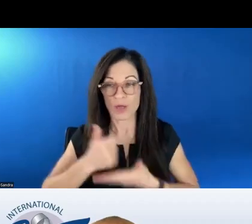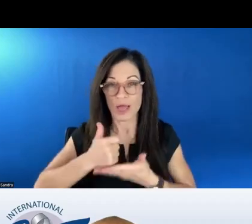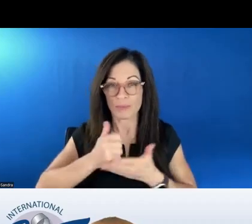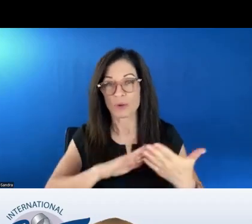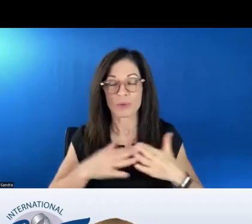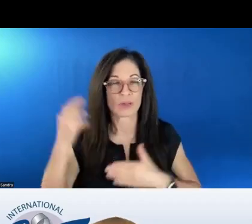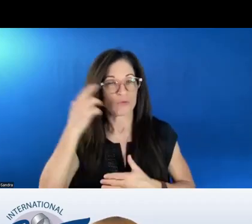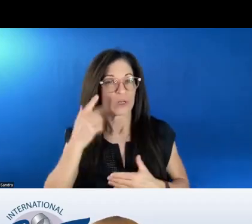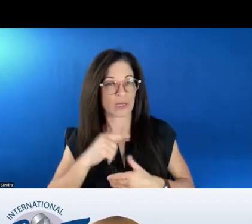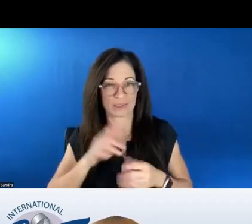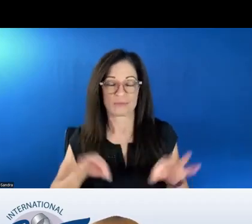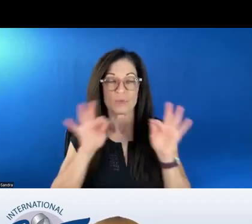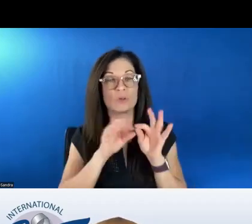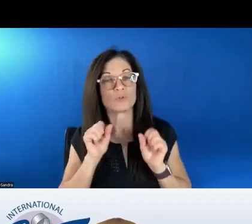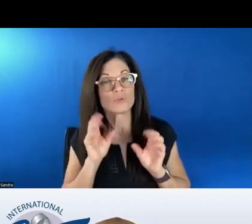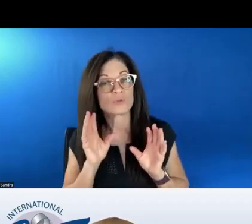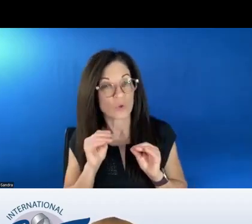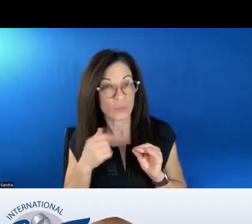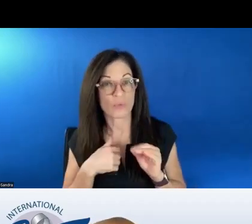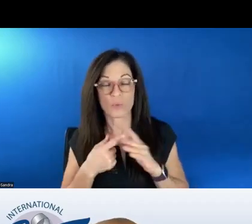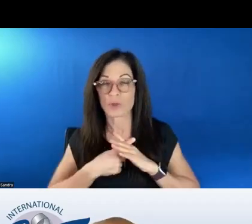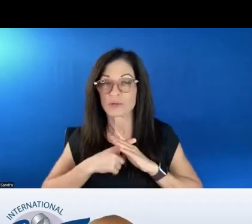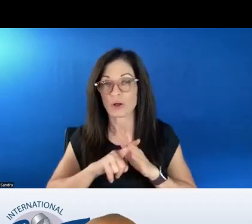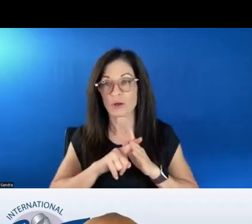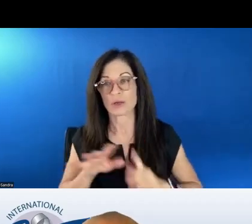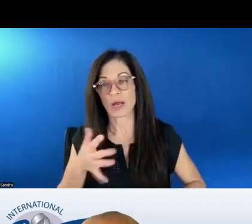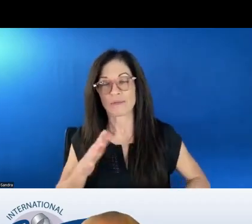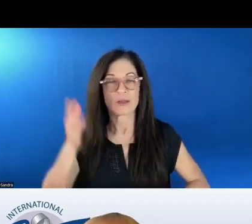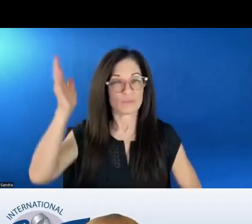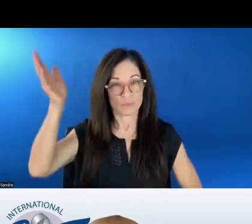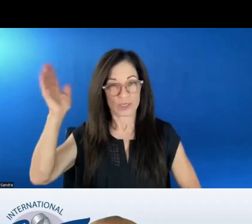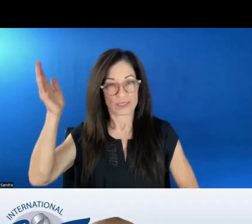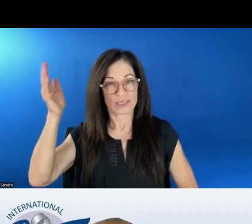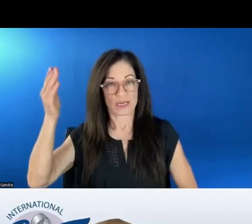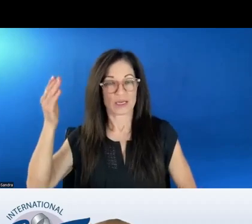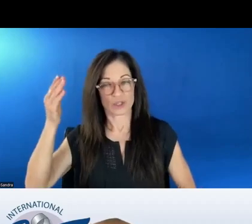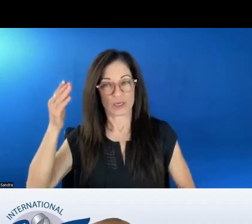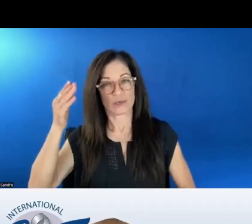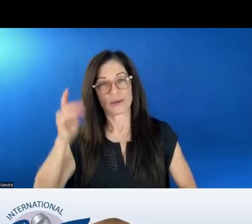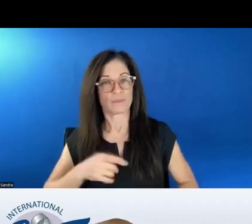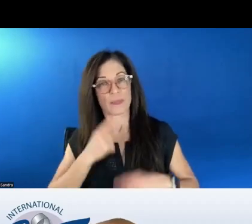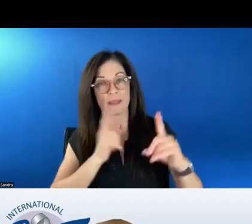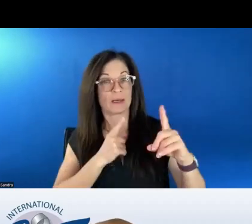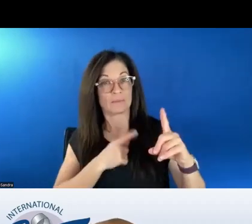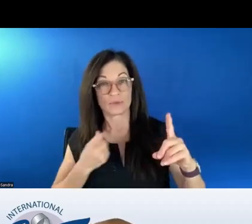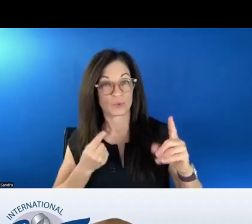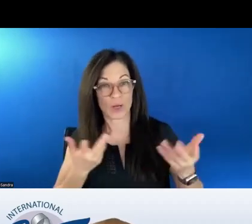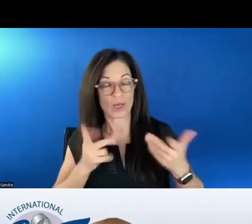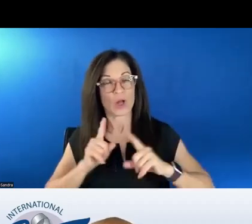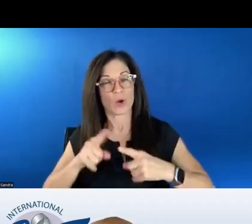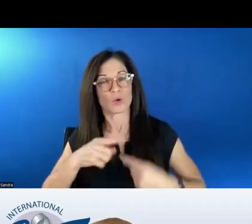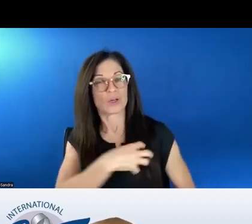So we actually embarked upon sort of a presentation mission of going to our sheriff